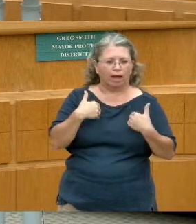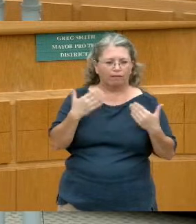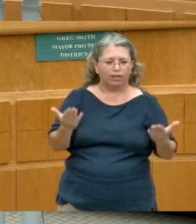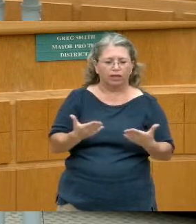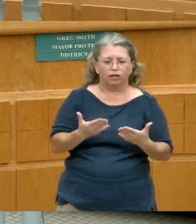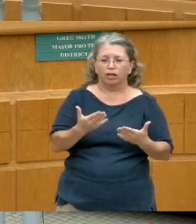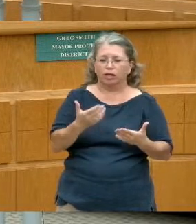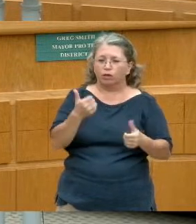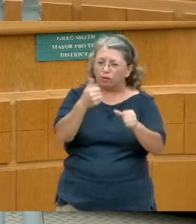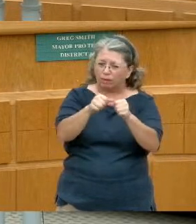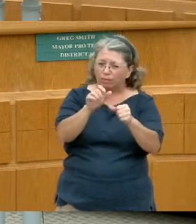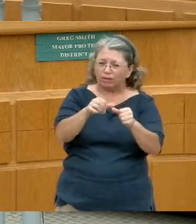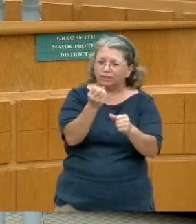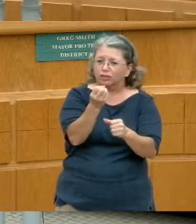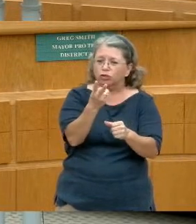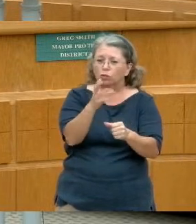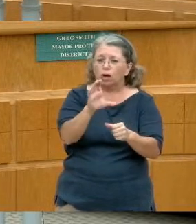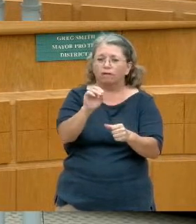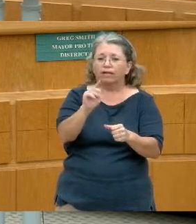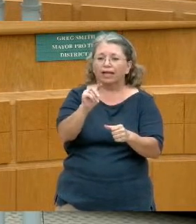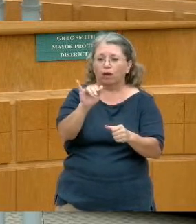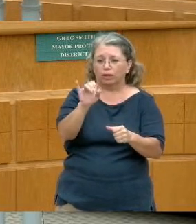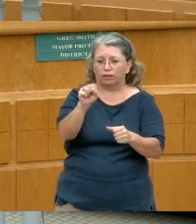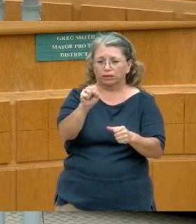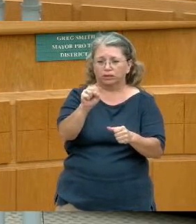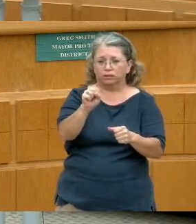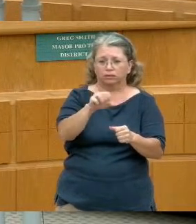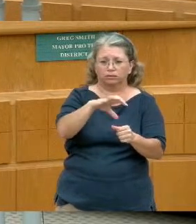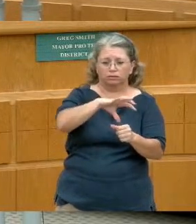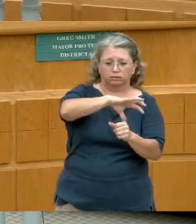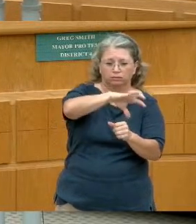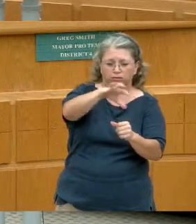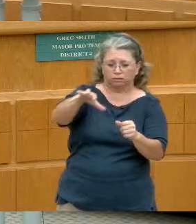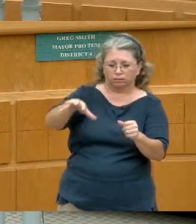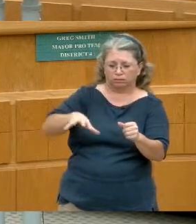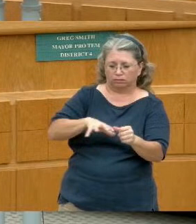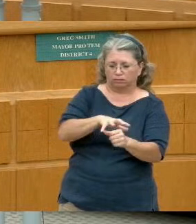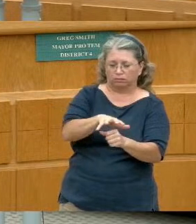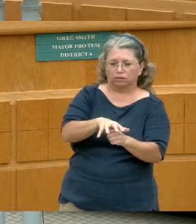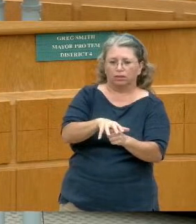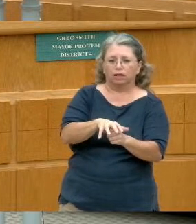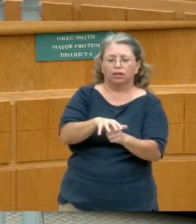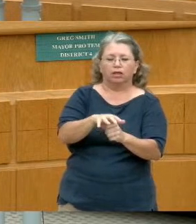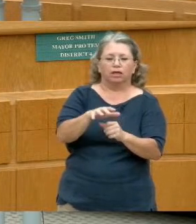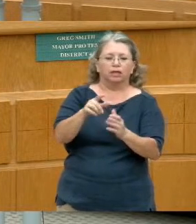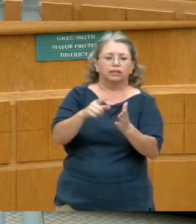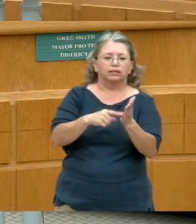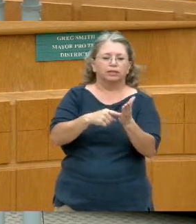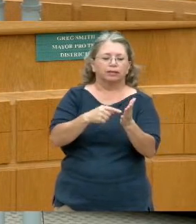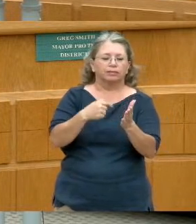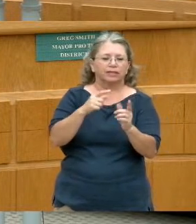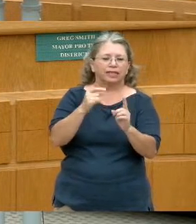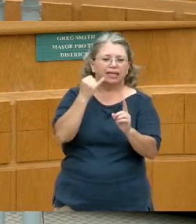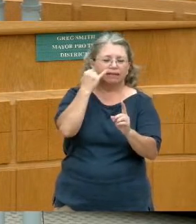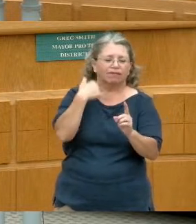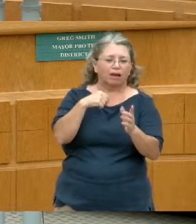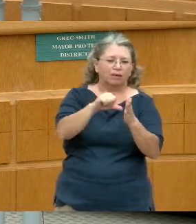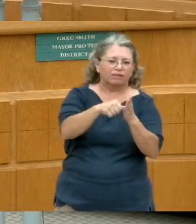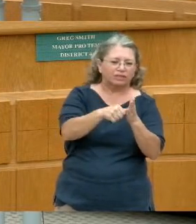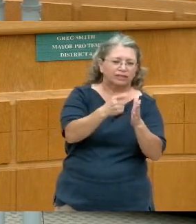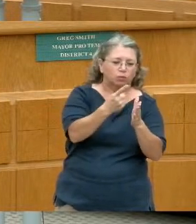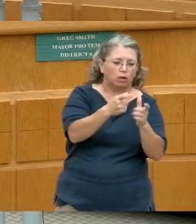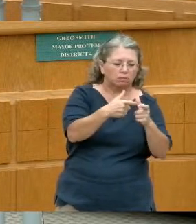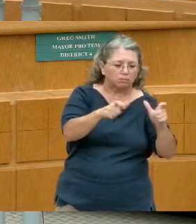whole 12-county Coastal Bend area. In situations where we're talking about a larger or a smaller region, I'll make sure to point that